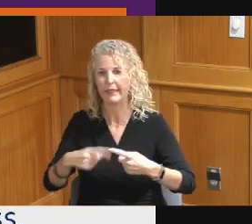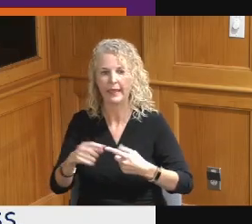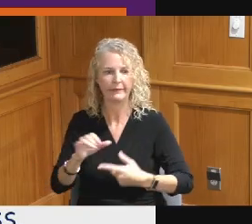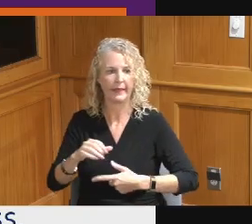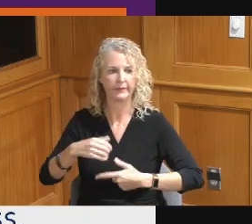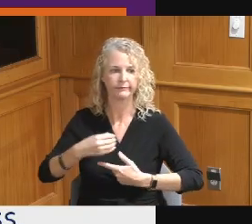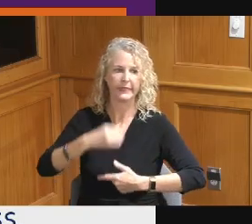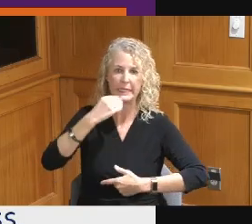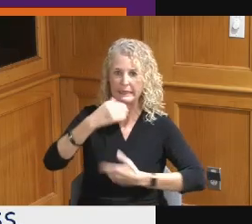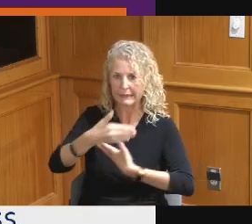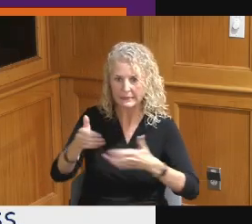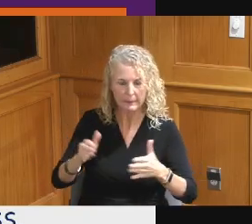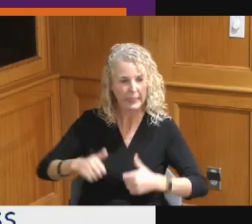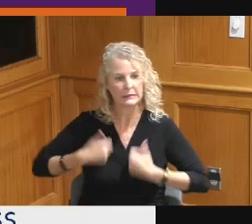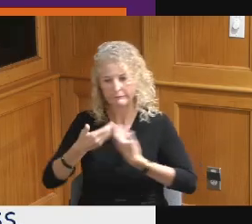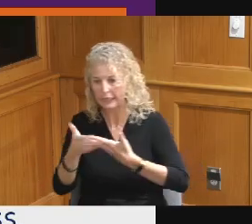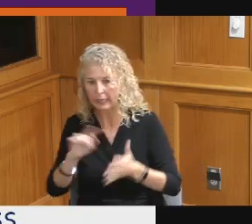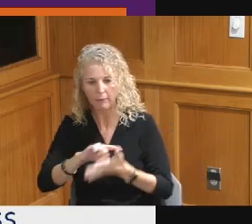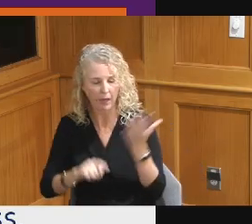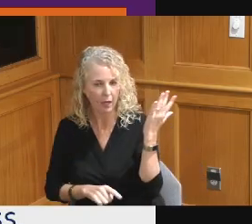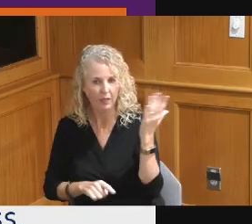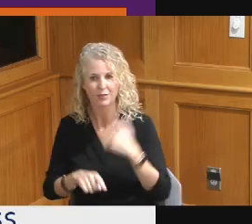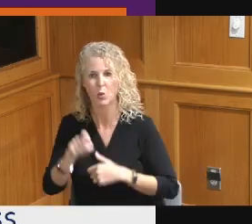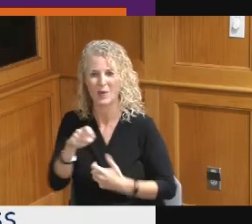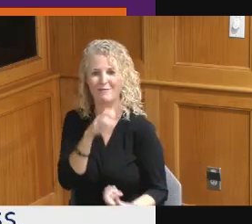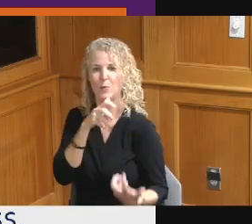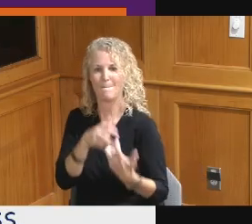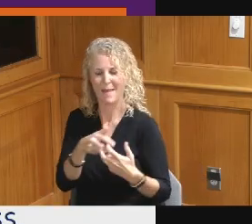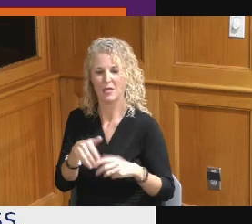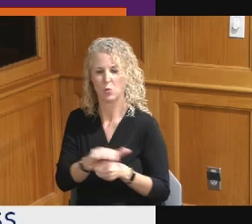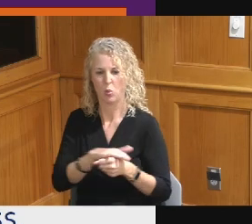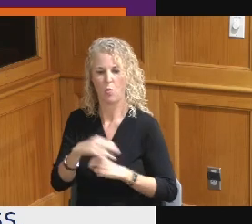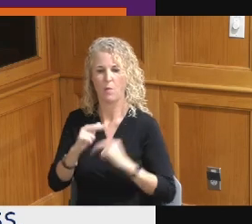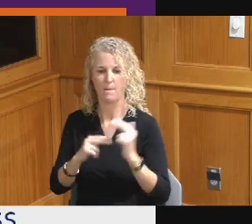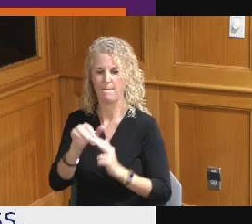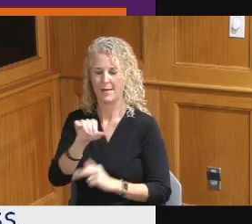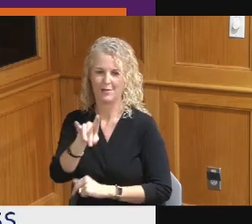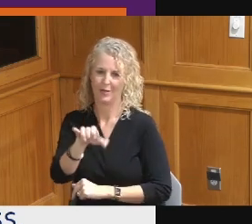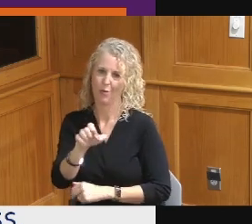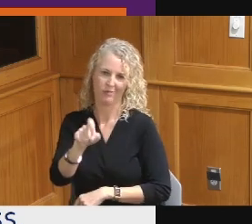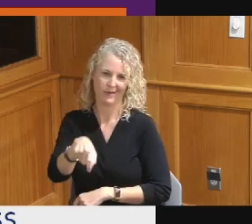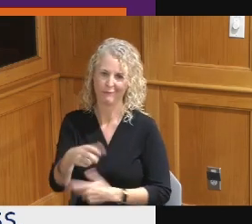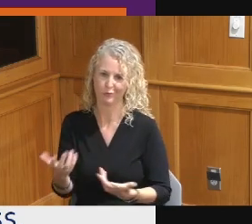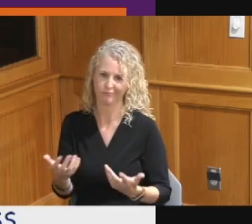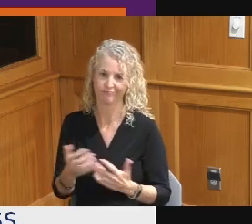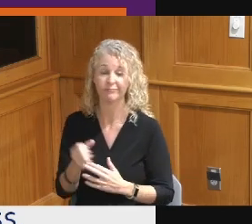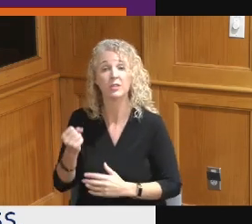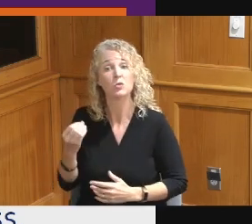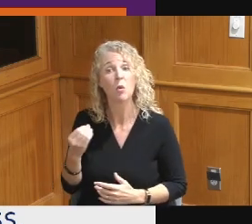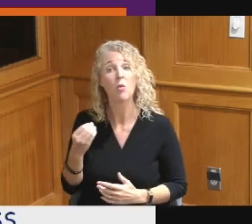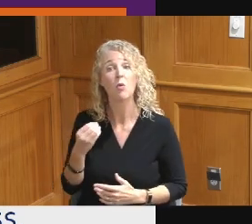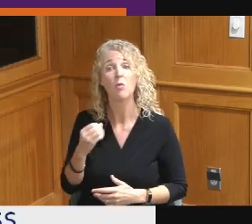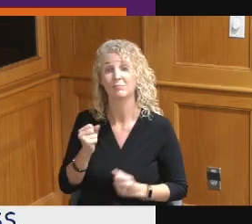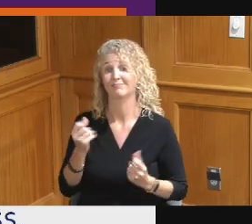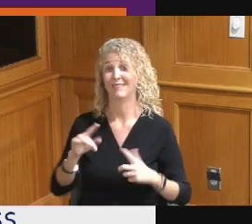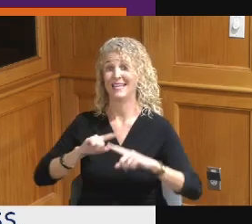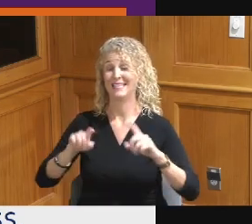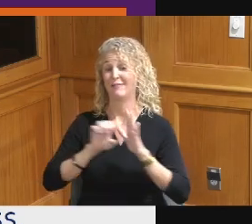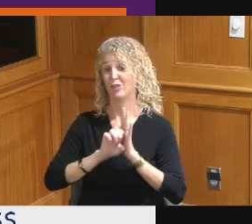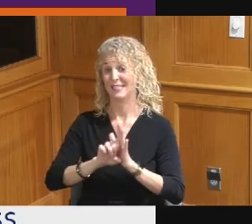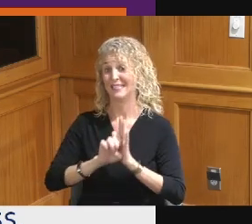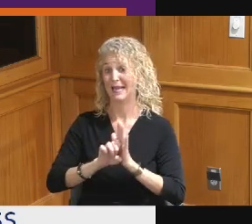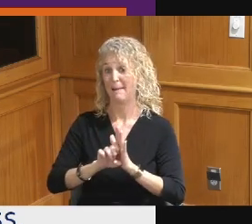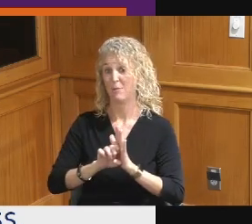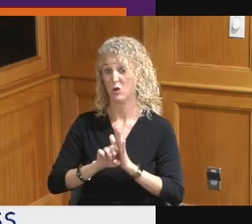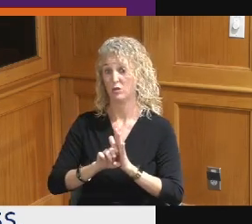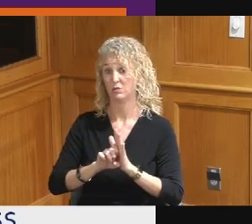of occupancy as a livable space, which is what you then need for to use ARPA funds. But these are all examples of the kind of things also that